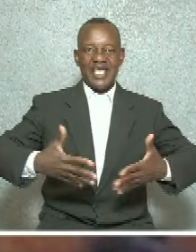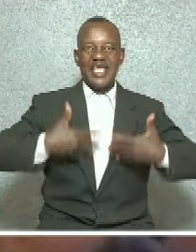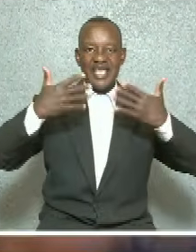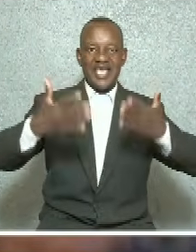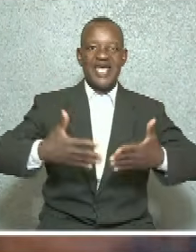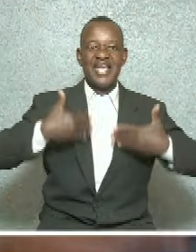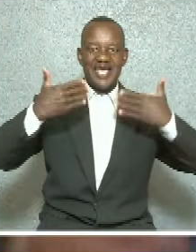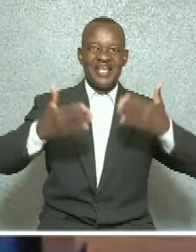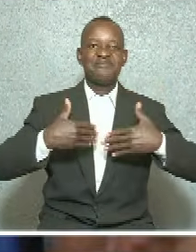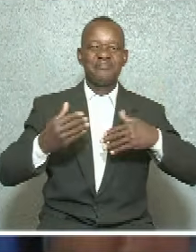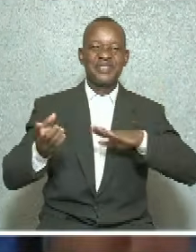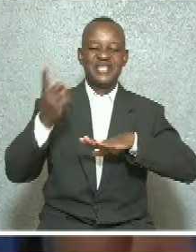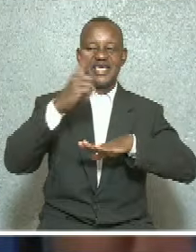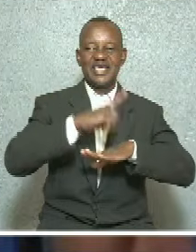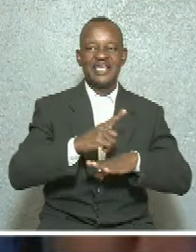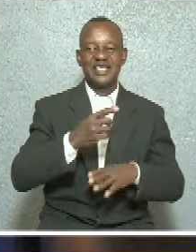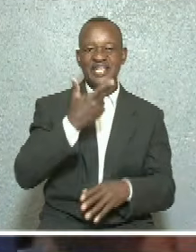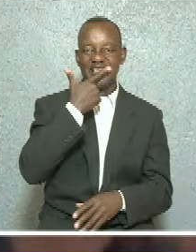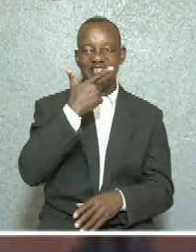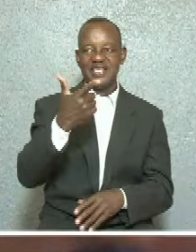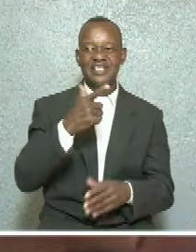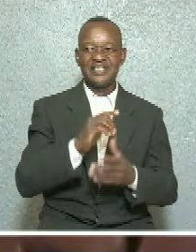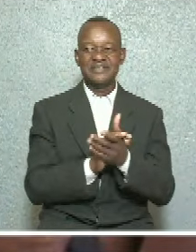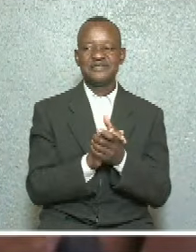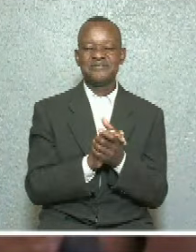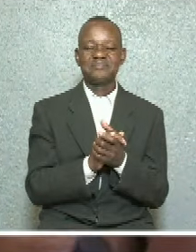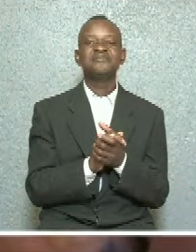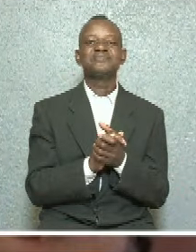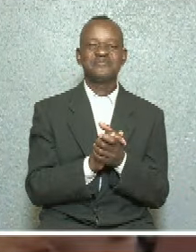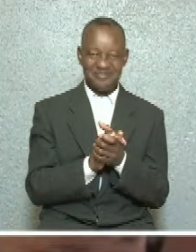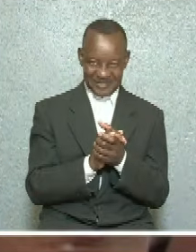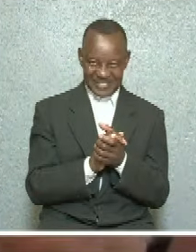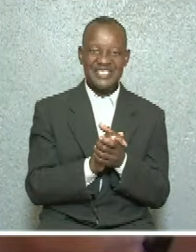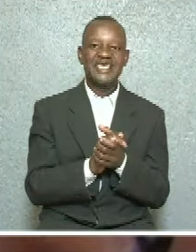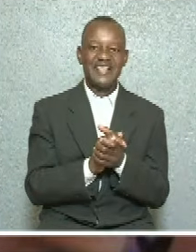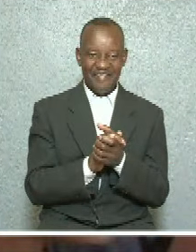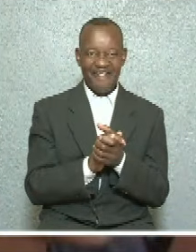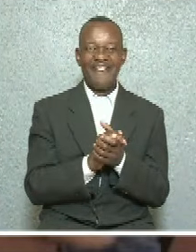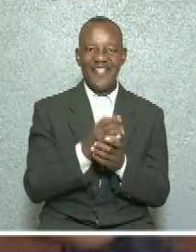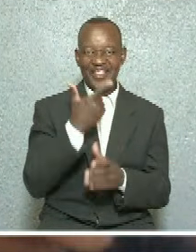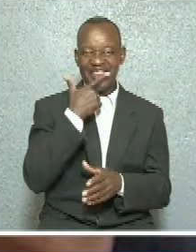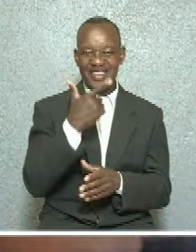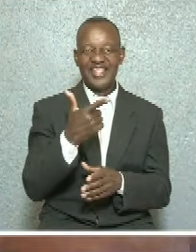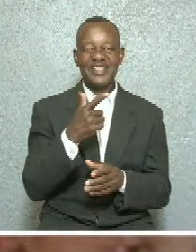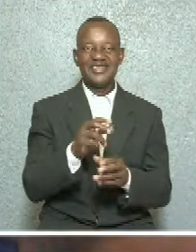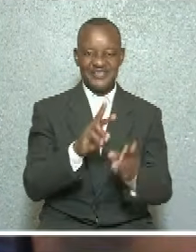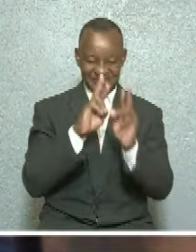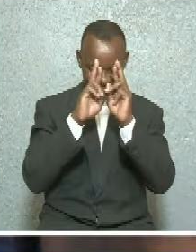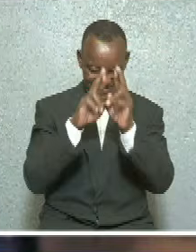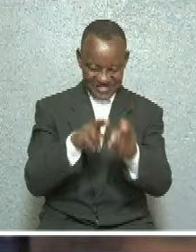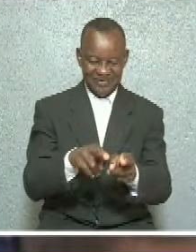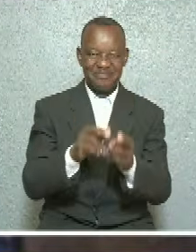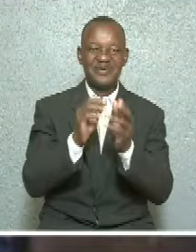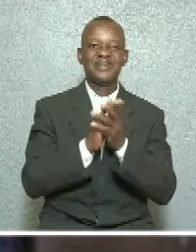Do I stand aside for questions? Yes. So, thank you, Honorable Emma, for those wonderful